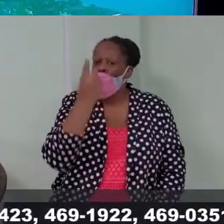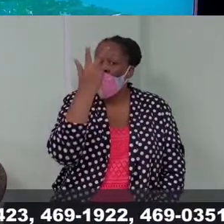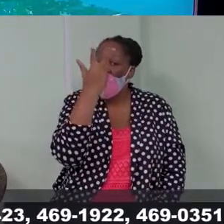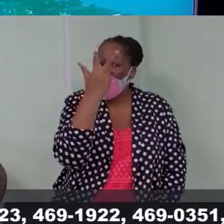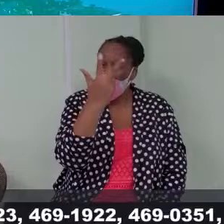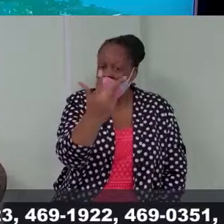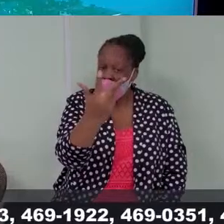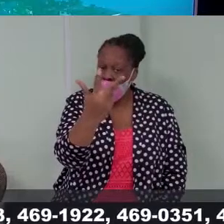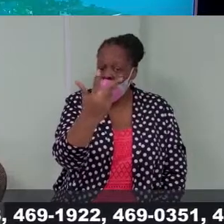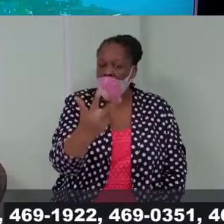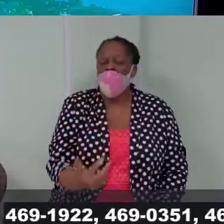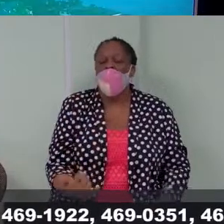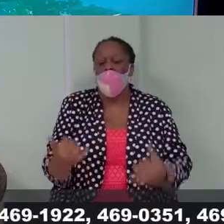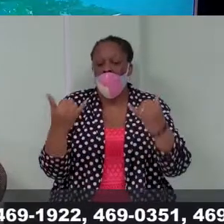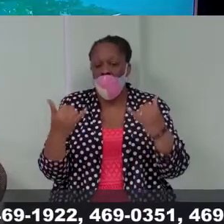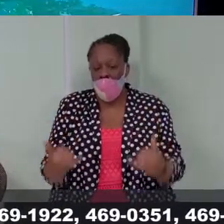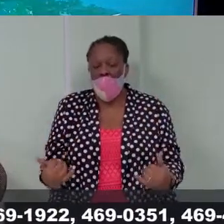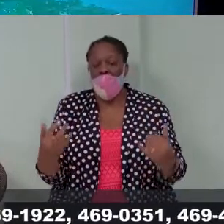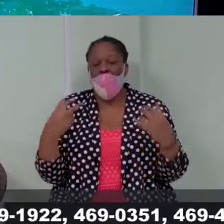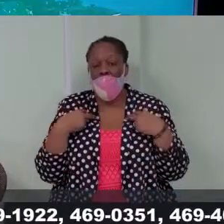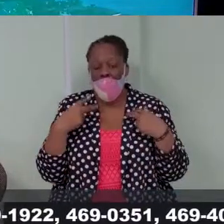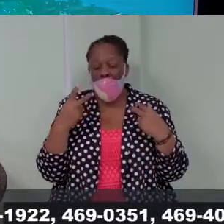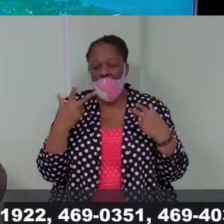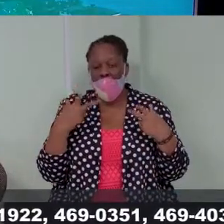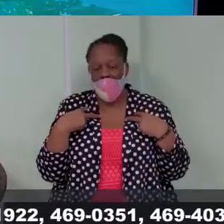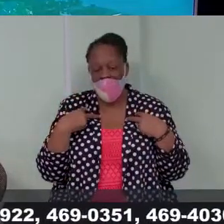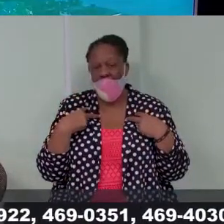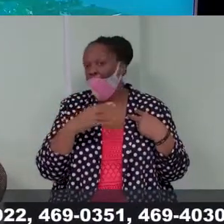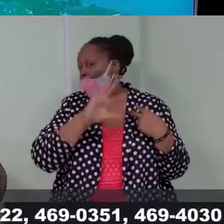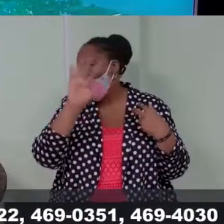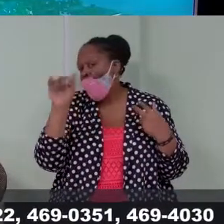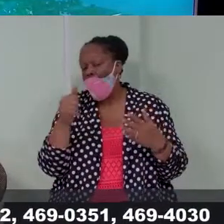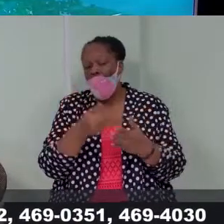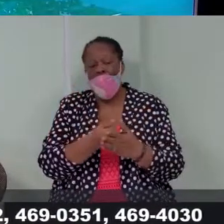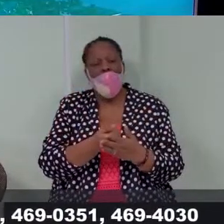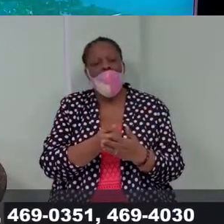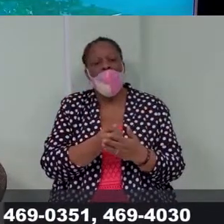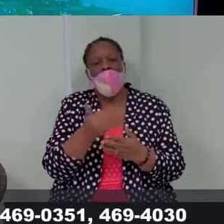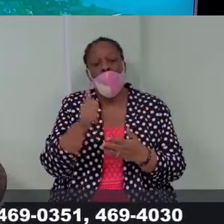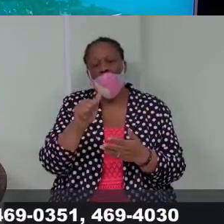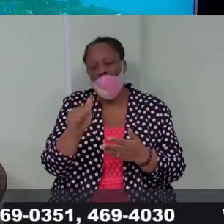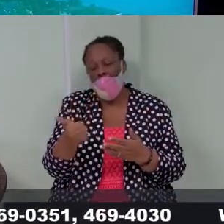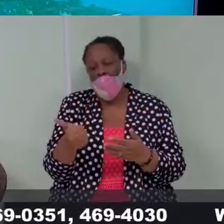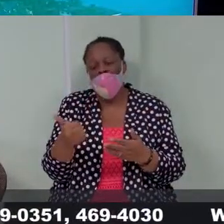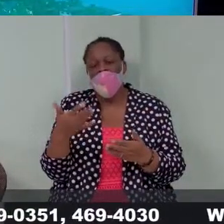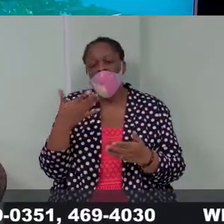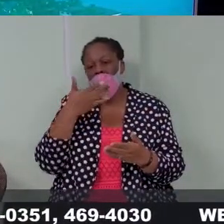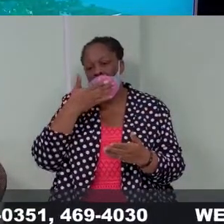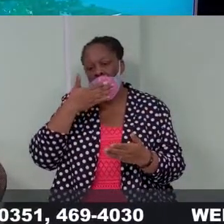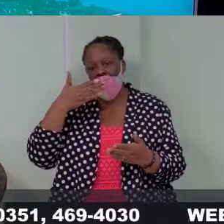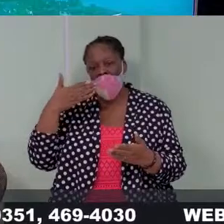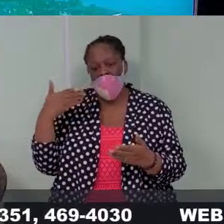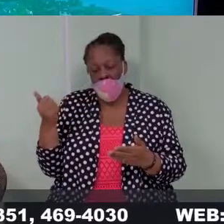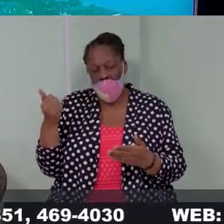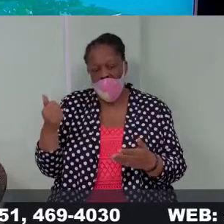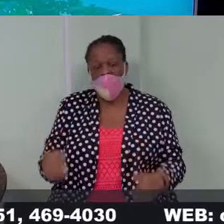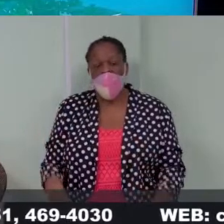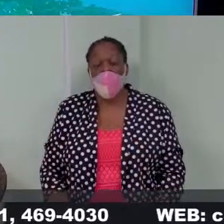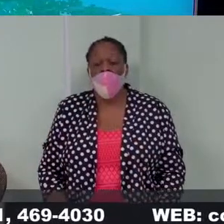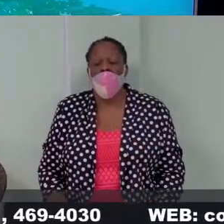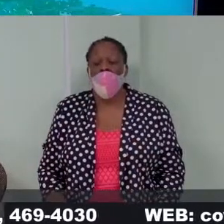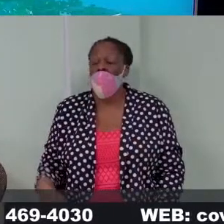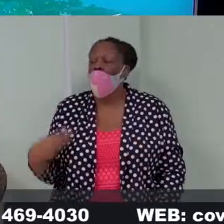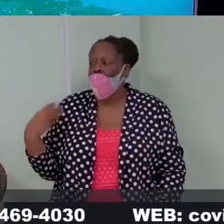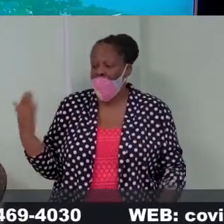active cases at present. We are doing much better than most, than hundreds